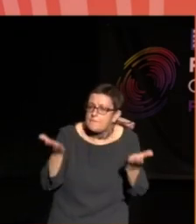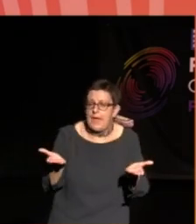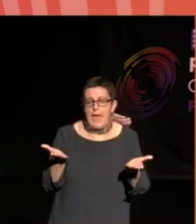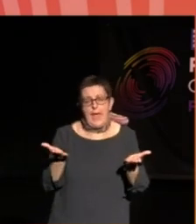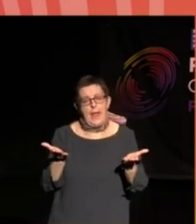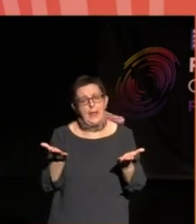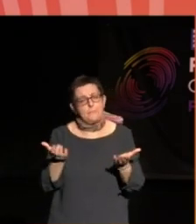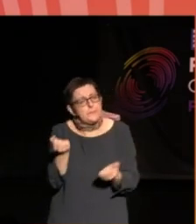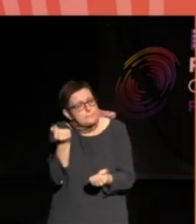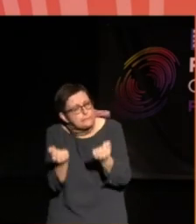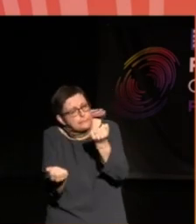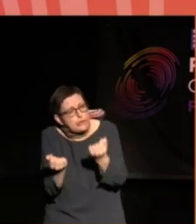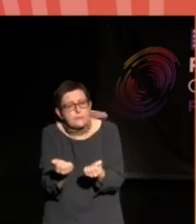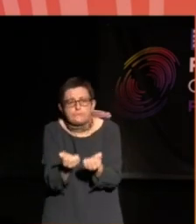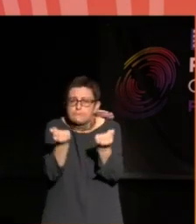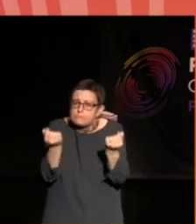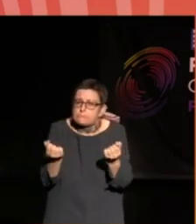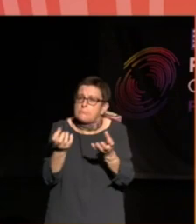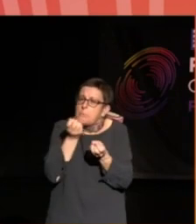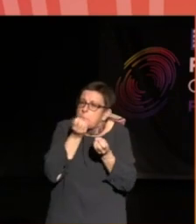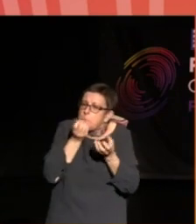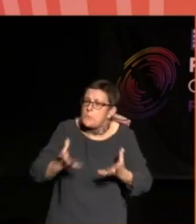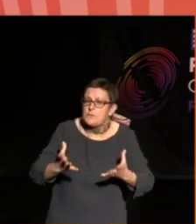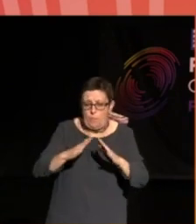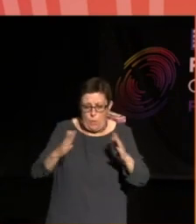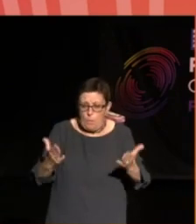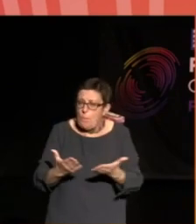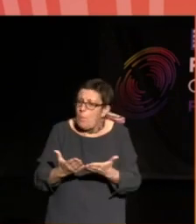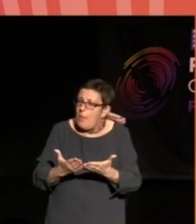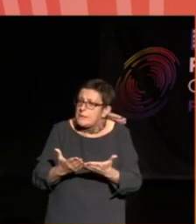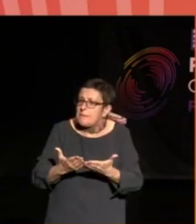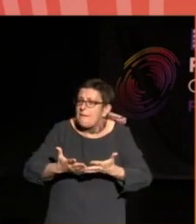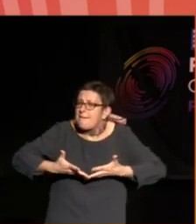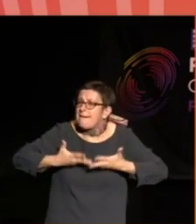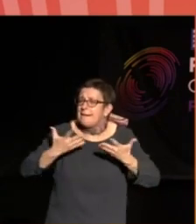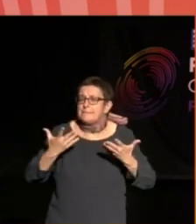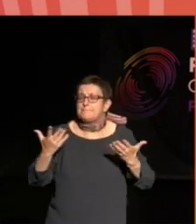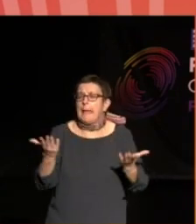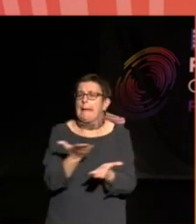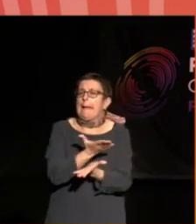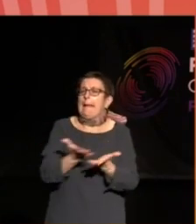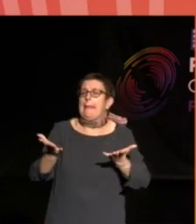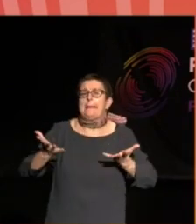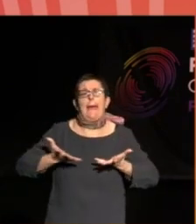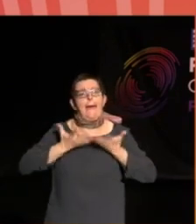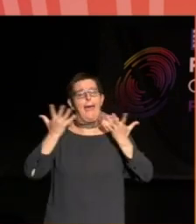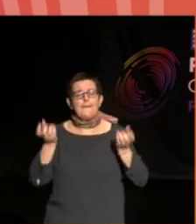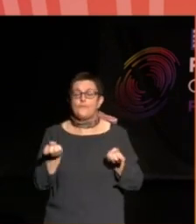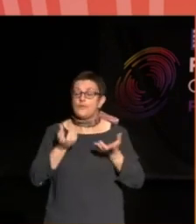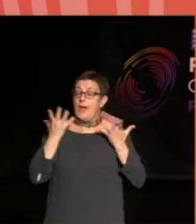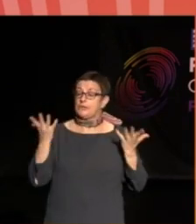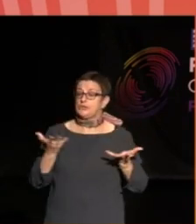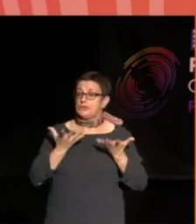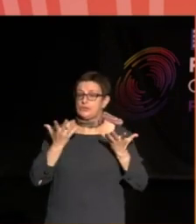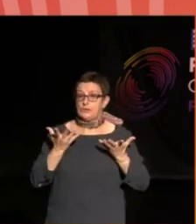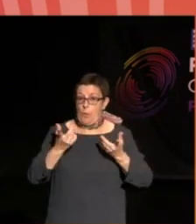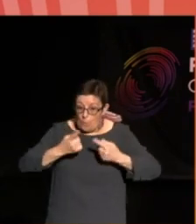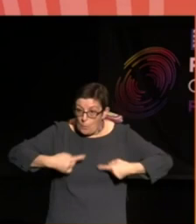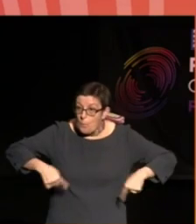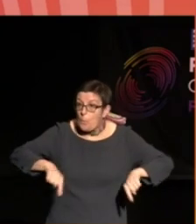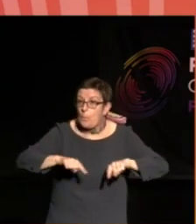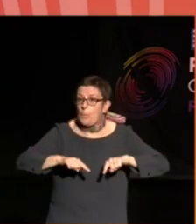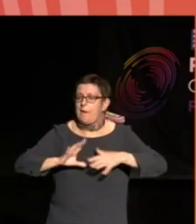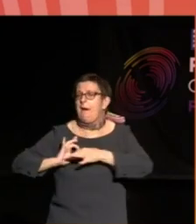beautiful, more a cleaner world where the air is fresher and we are at much greater harmony and a